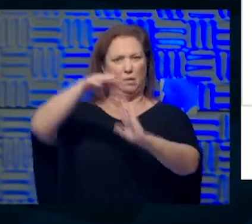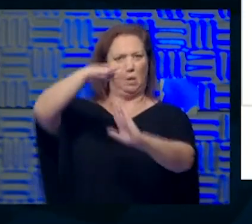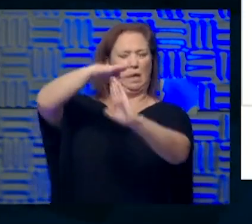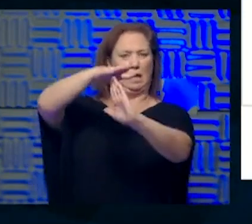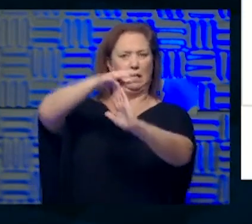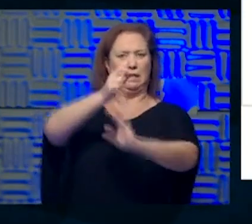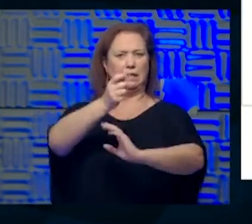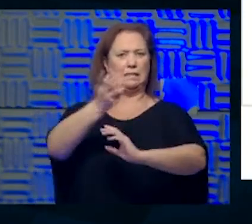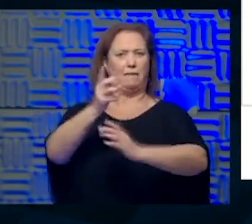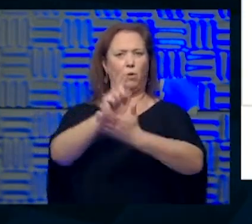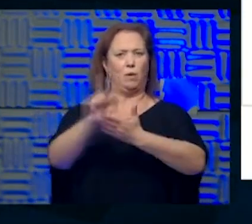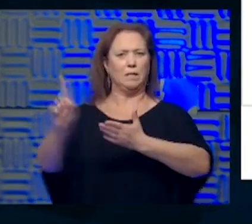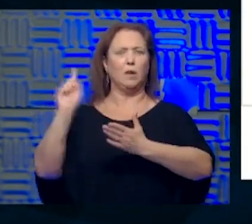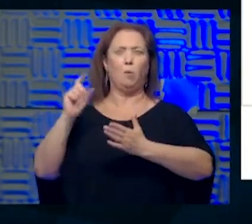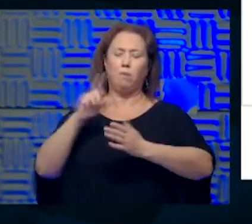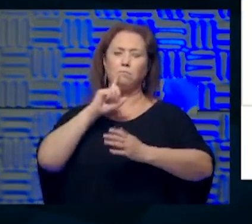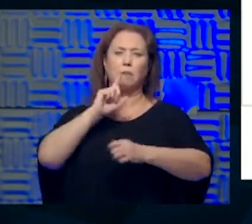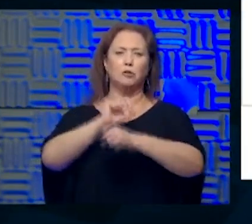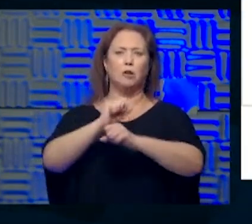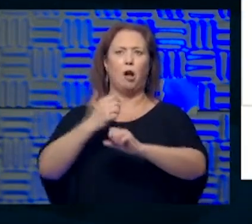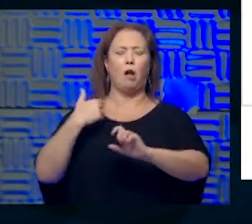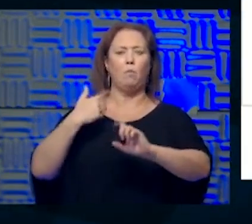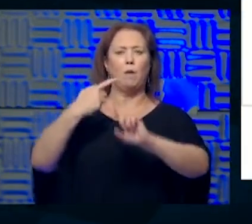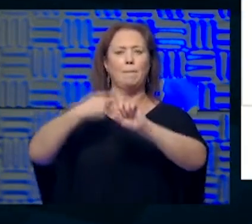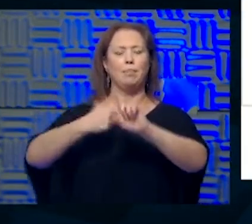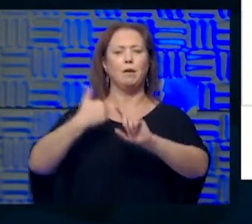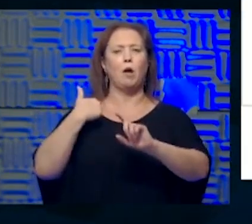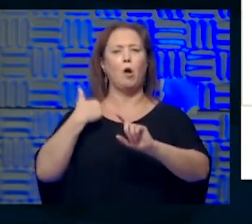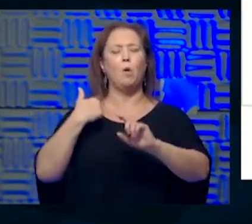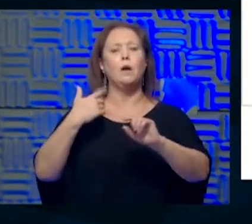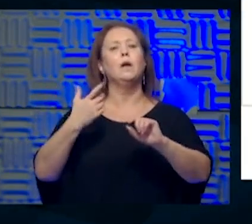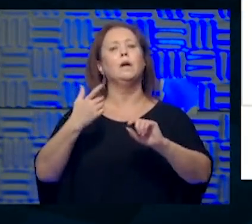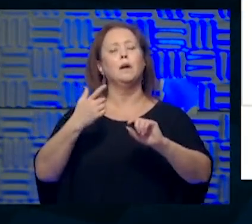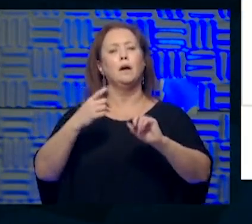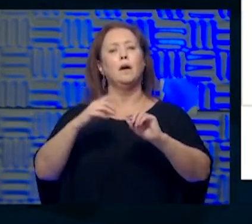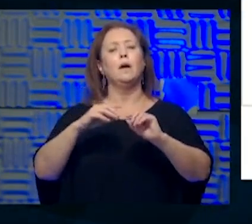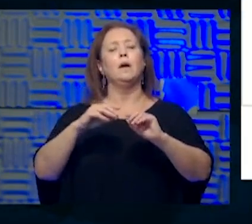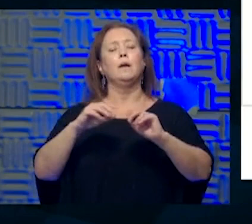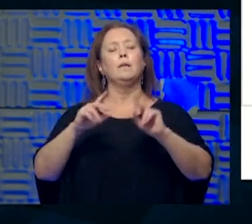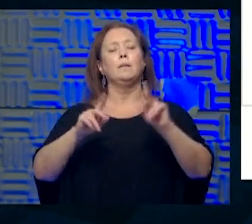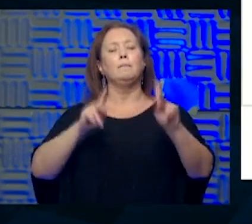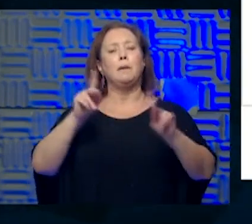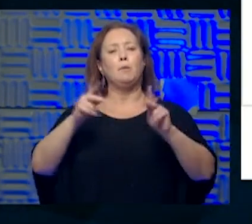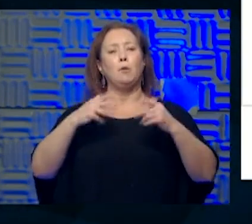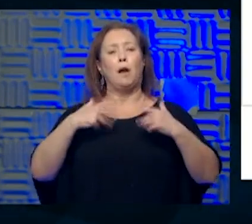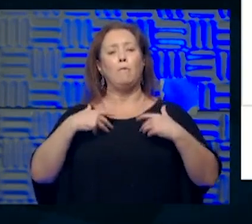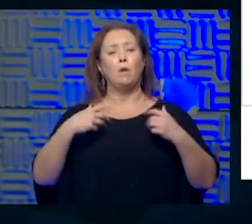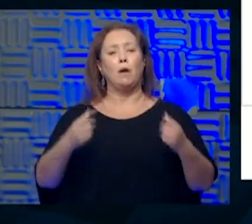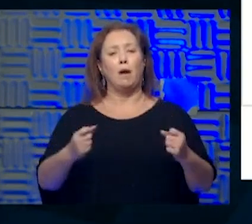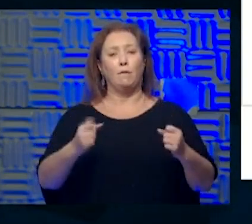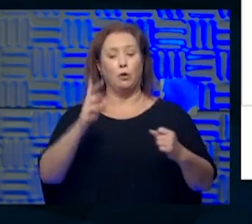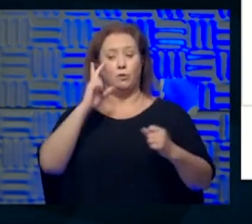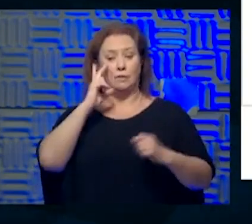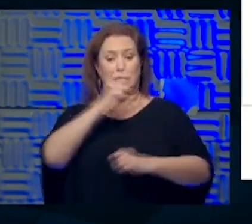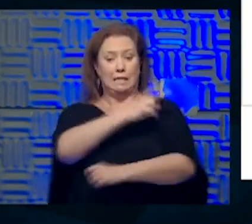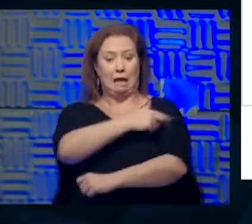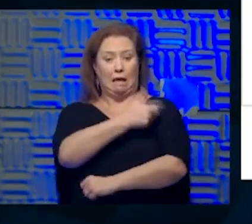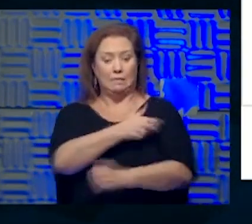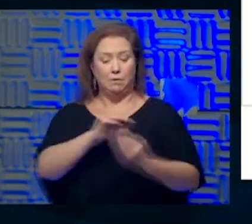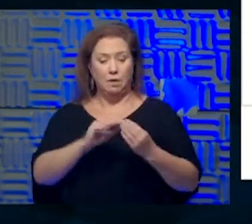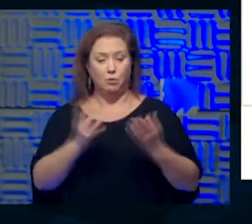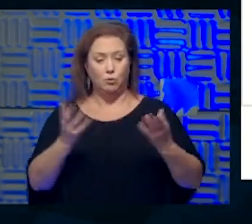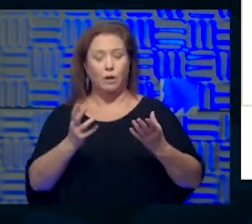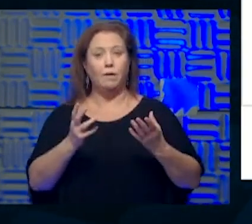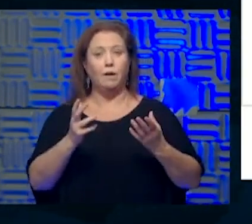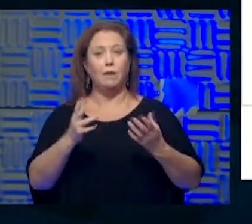a few weeks ago, almost a month ago. I think the number of people recovered, especially if you watch our hospital numbers here at the